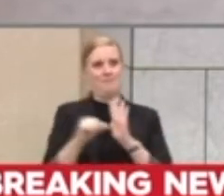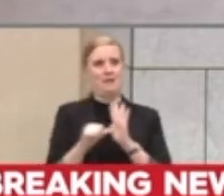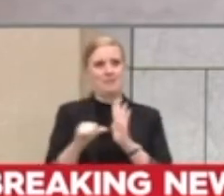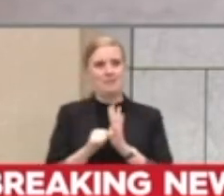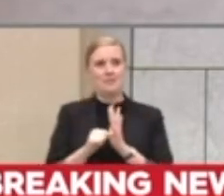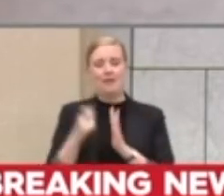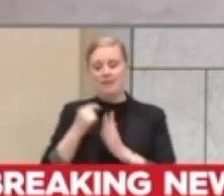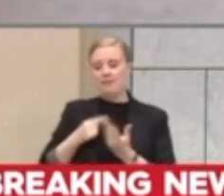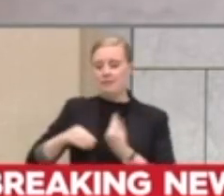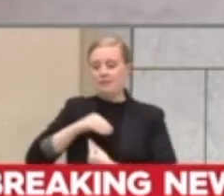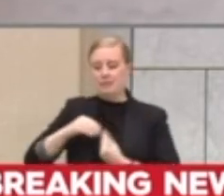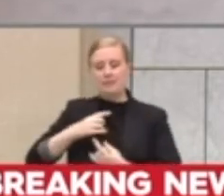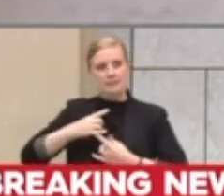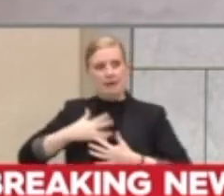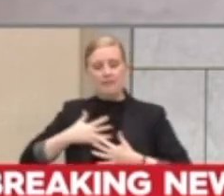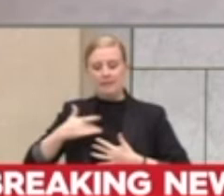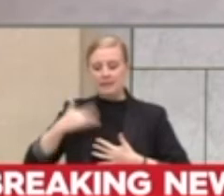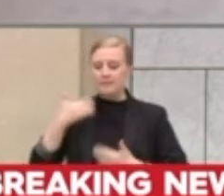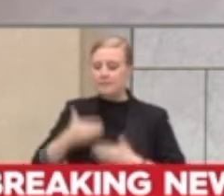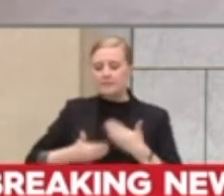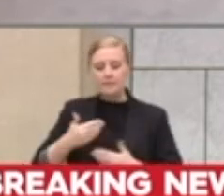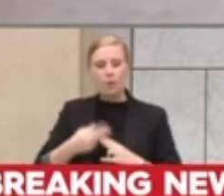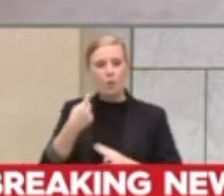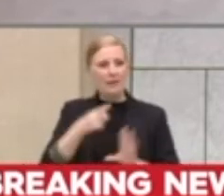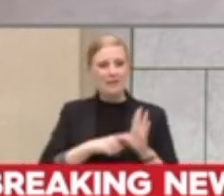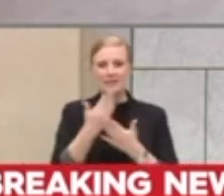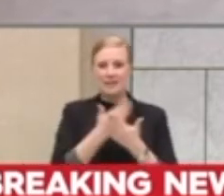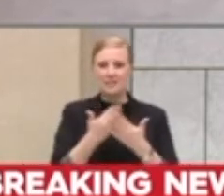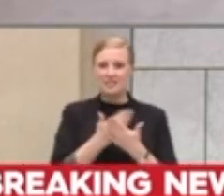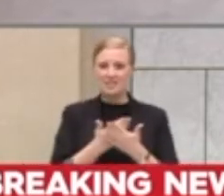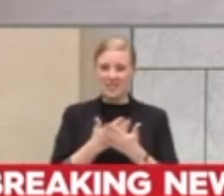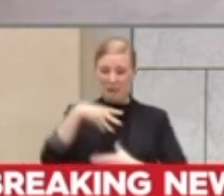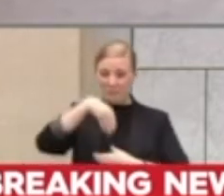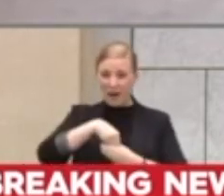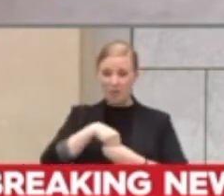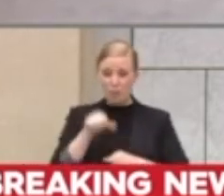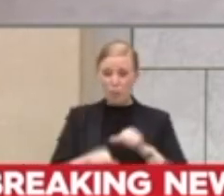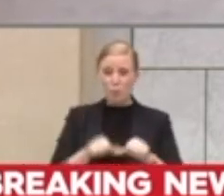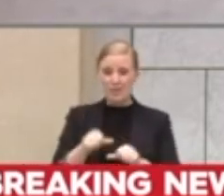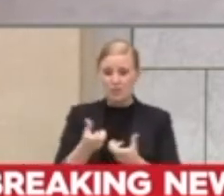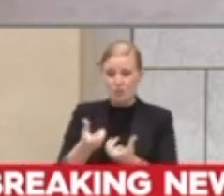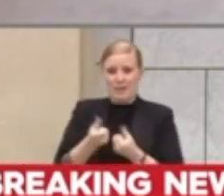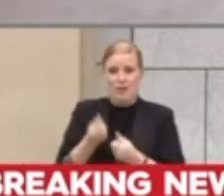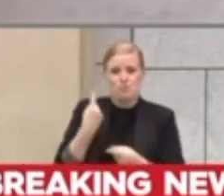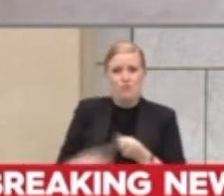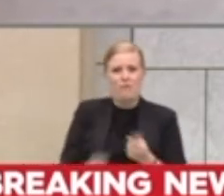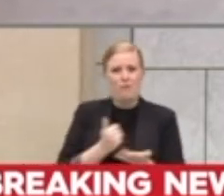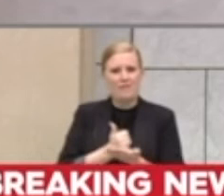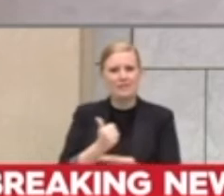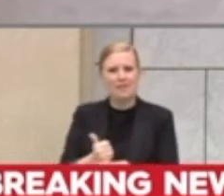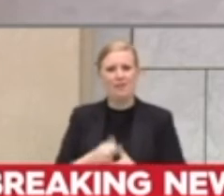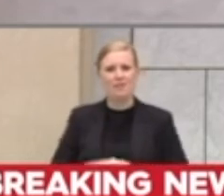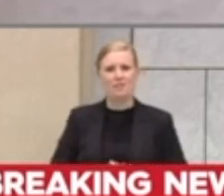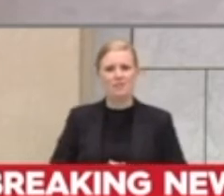when they come for that first year. And so that is not an unreasonable expectation of the